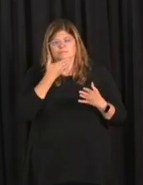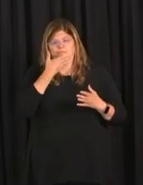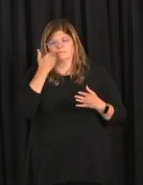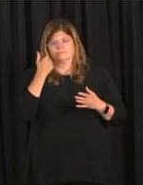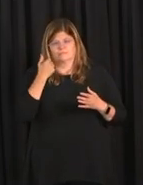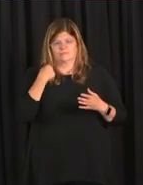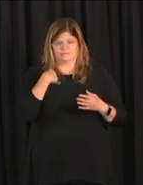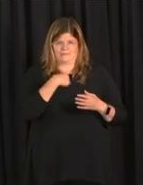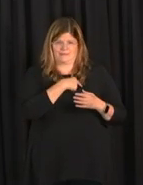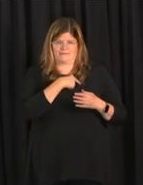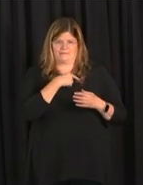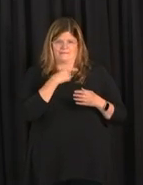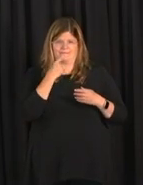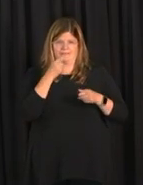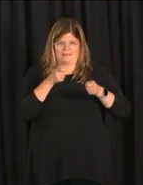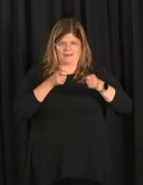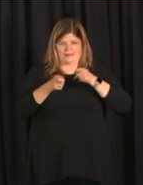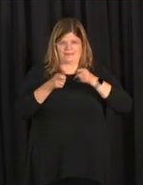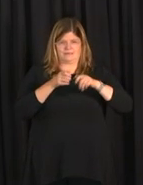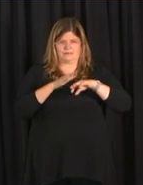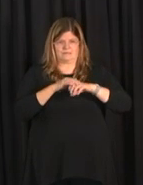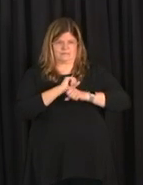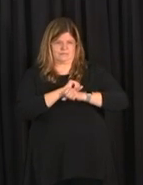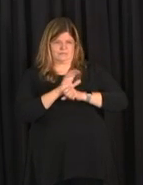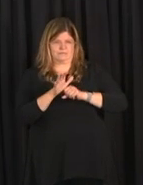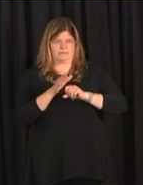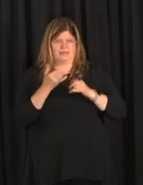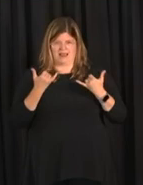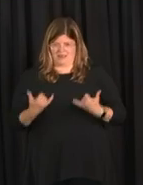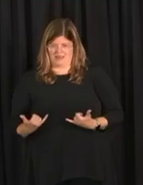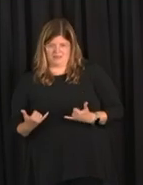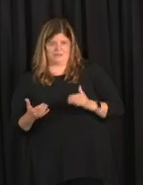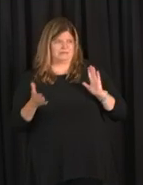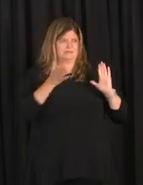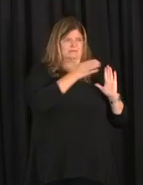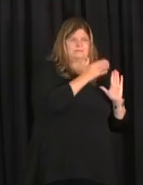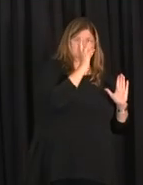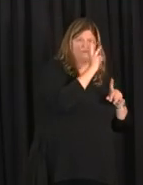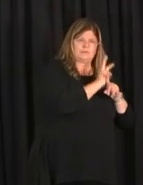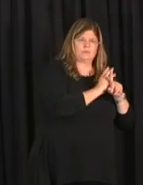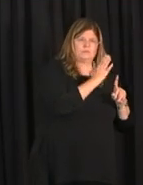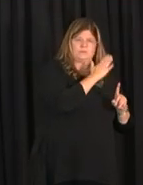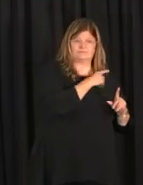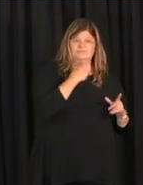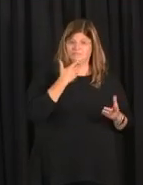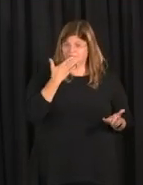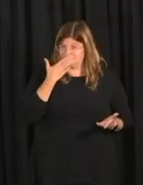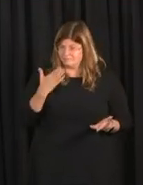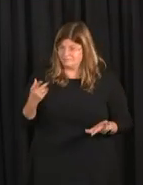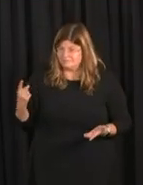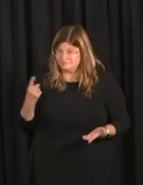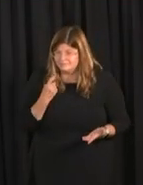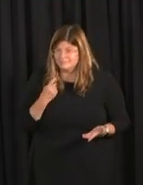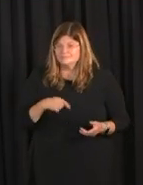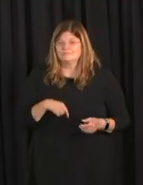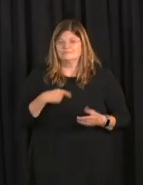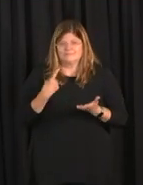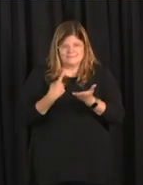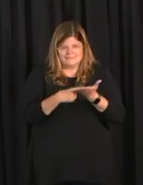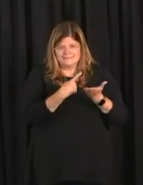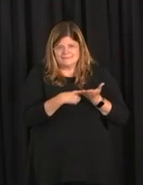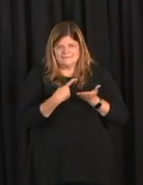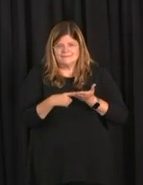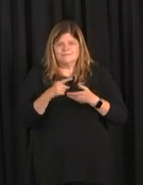in terms of dealing with this thing than we were when you started? Well, thanks for that question, Sam. And we talked a